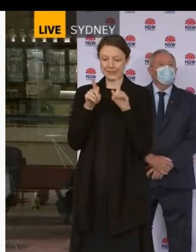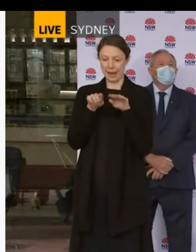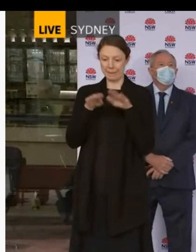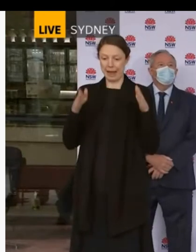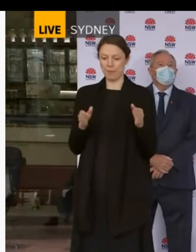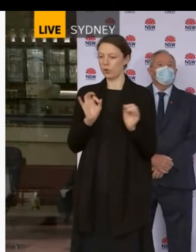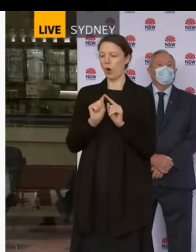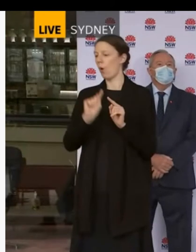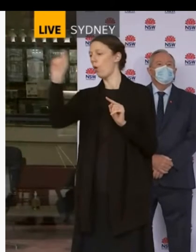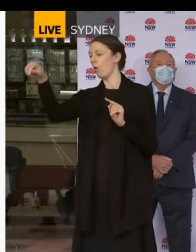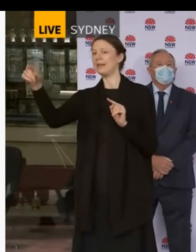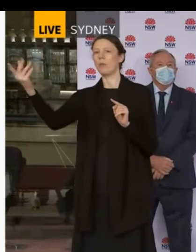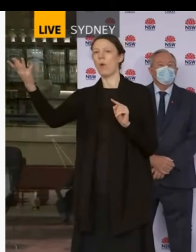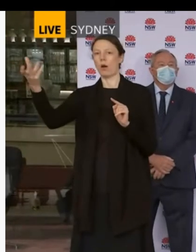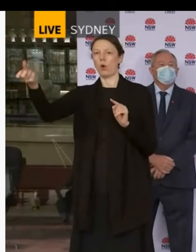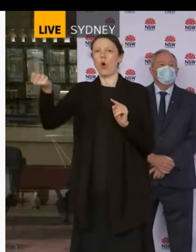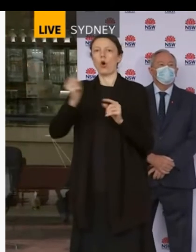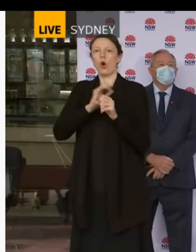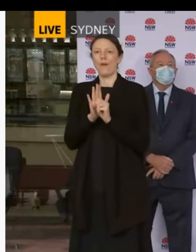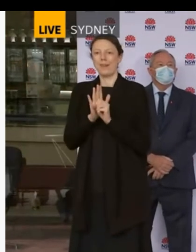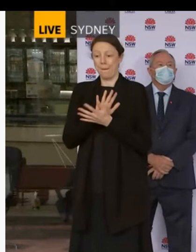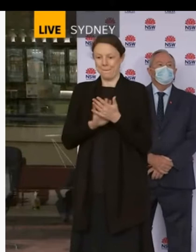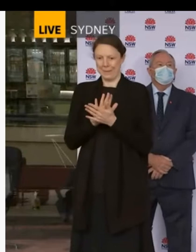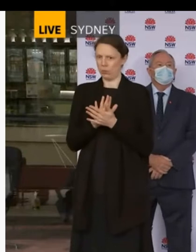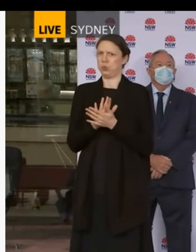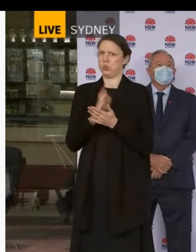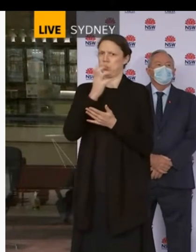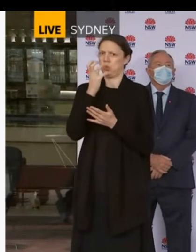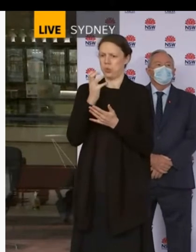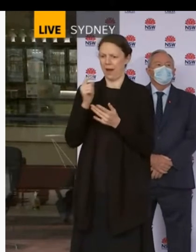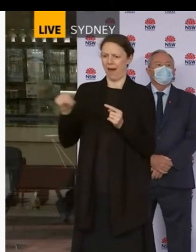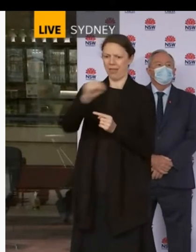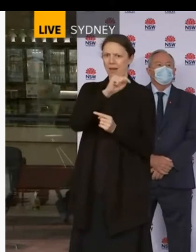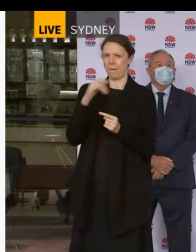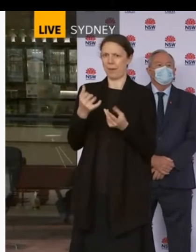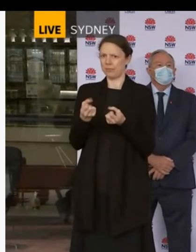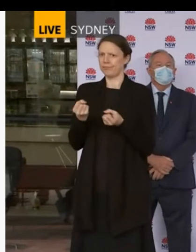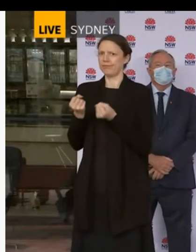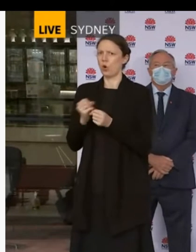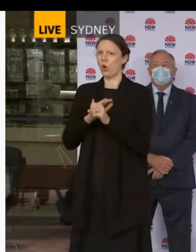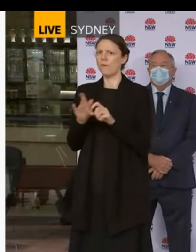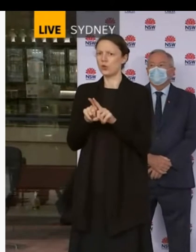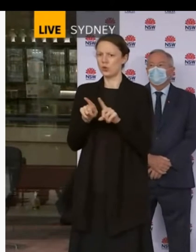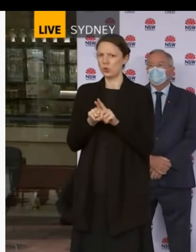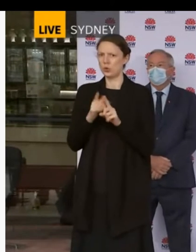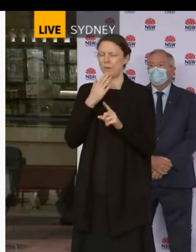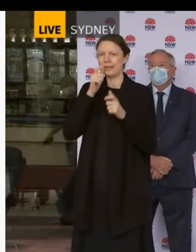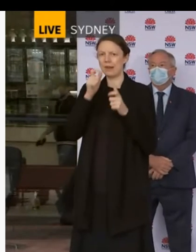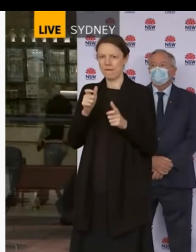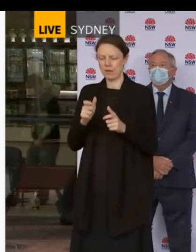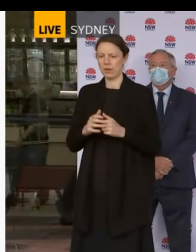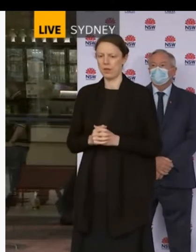hotel. So that gives us greater cause for concern when other patrons are impacted. We also know